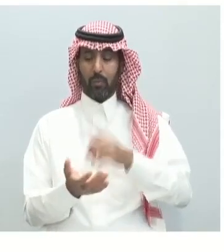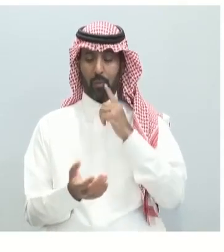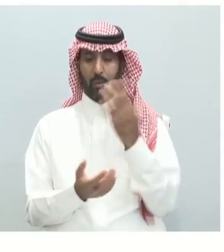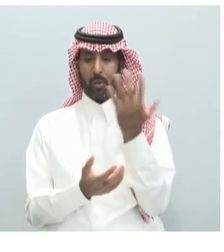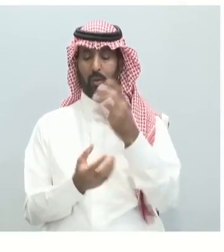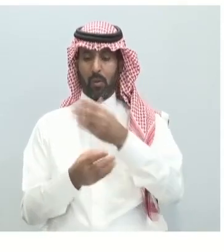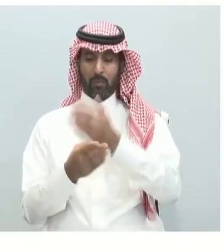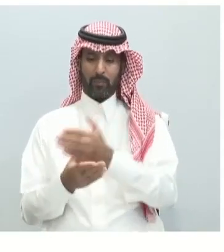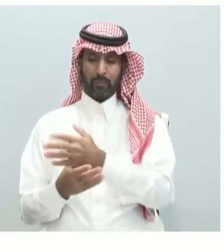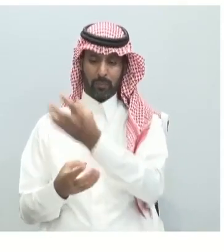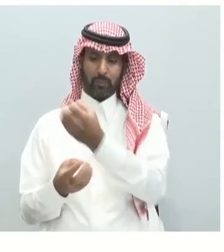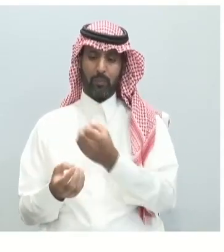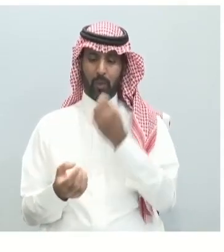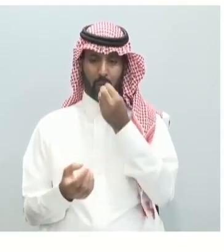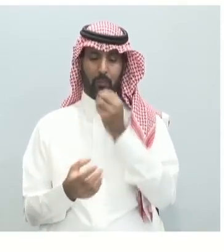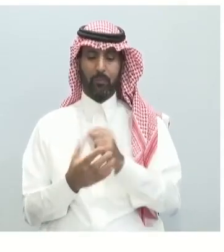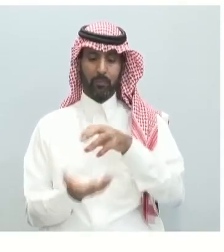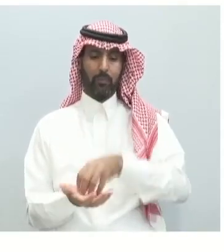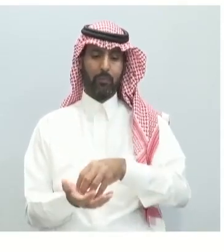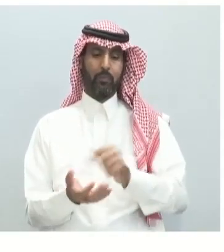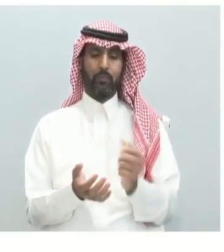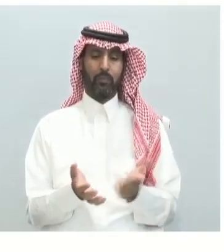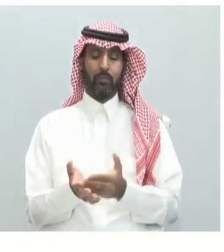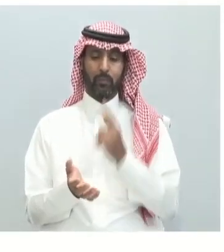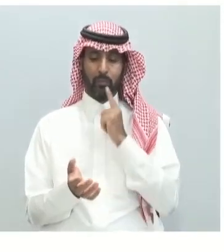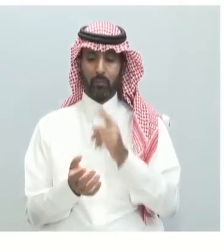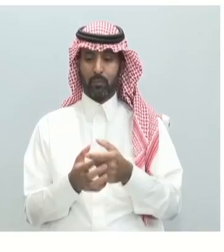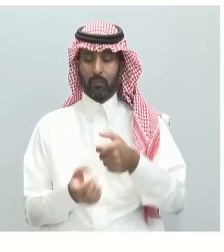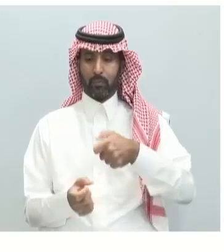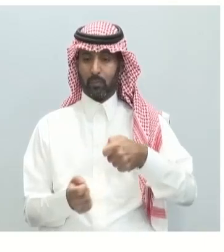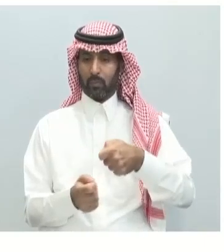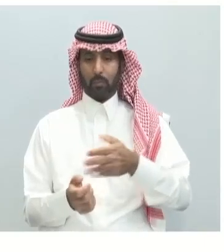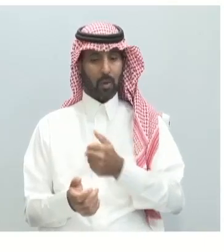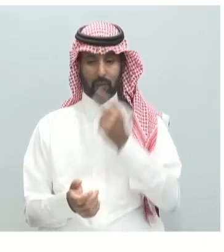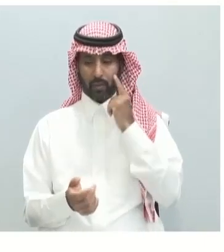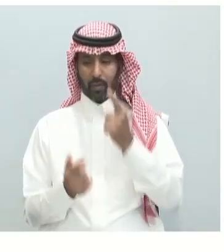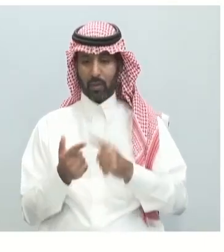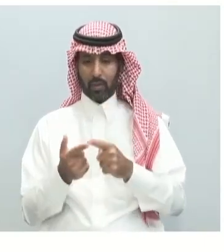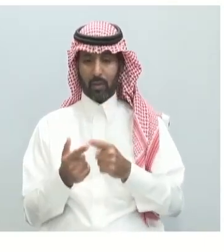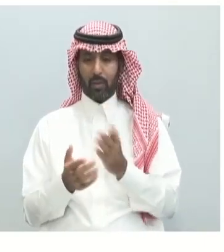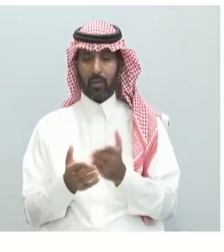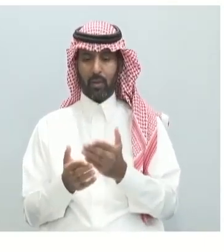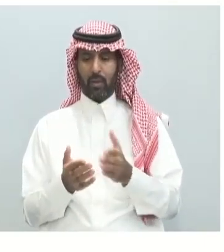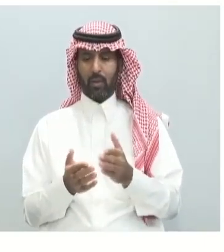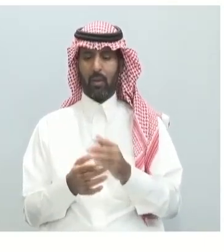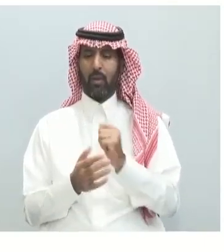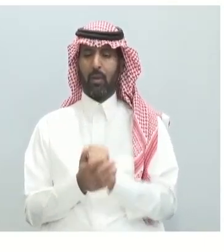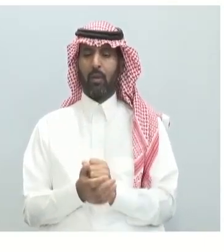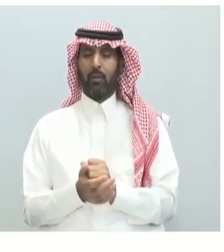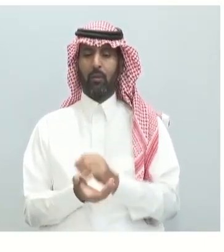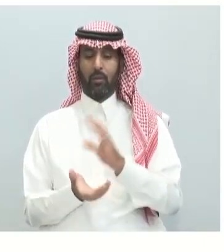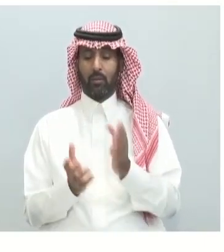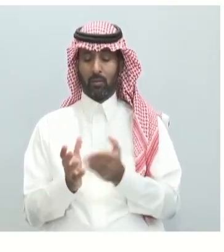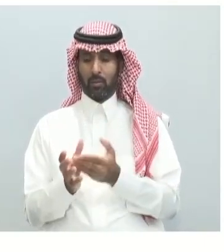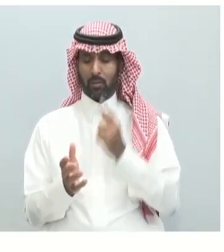fruits and vegetables. The organic produce that you find in your grocery store is often shipped halfway around the world.